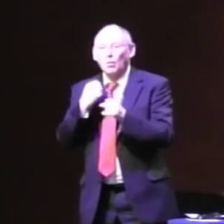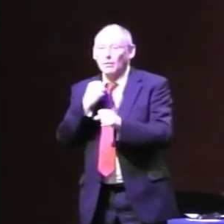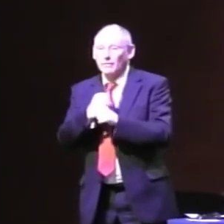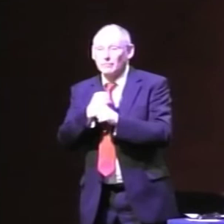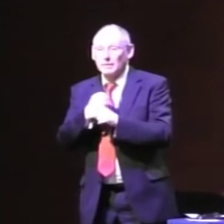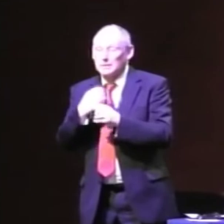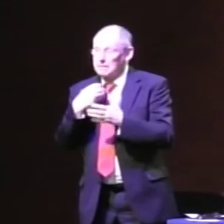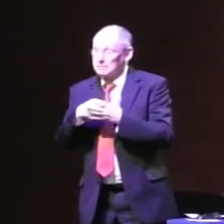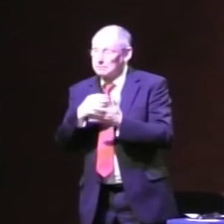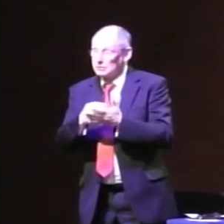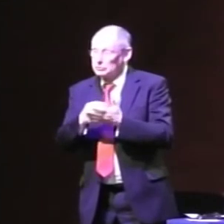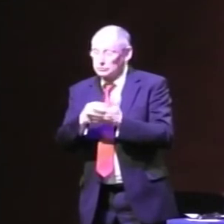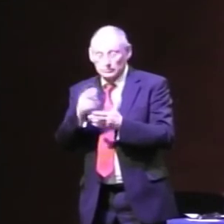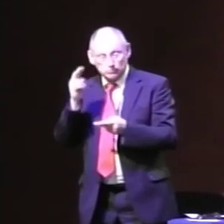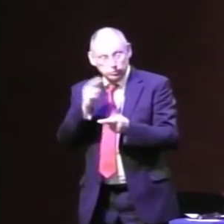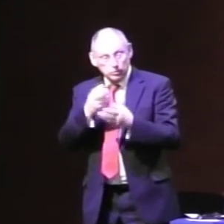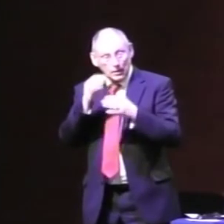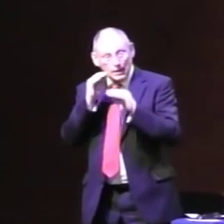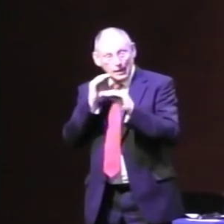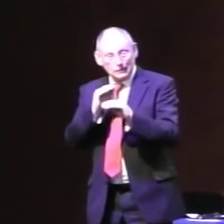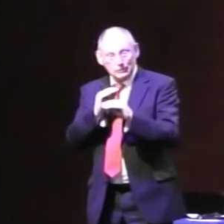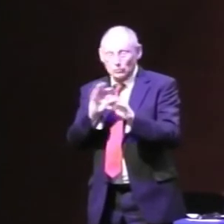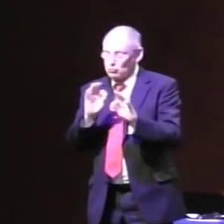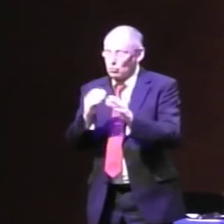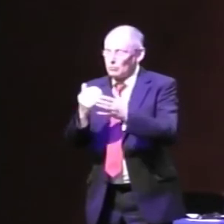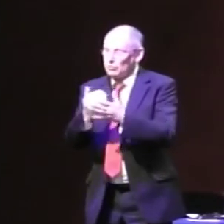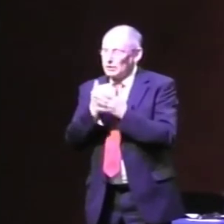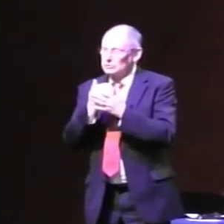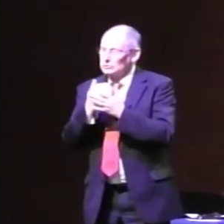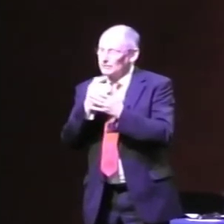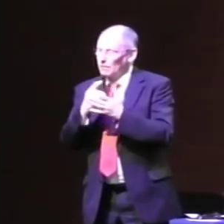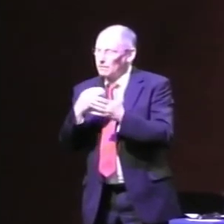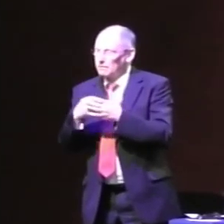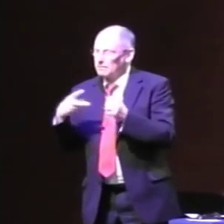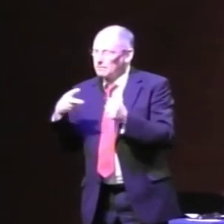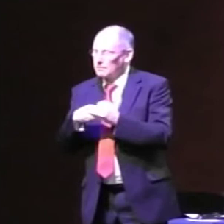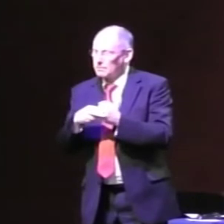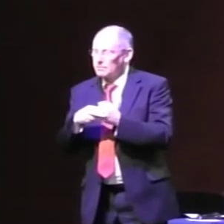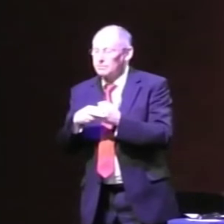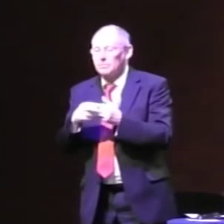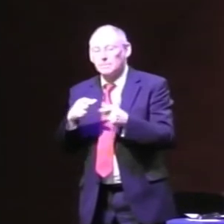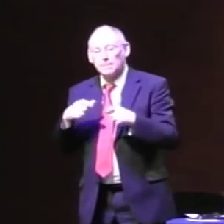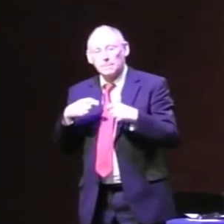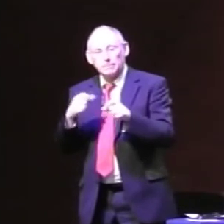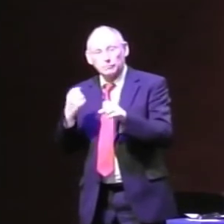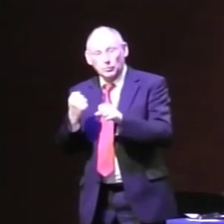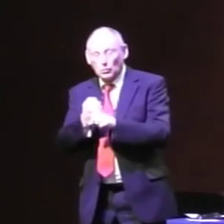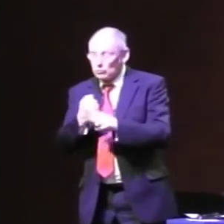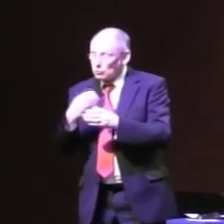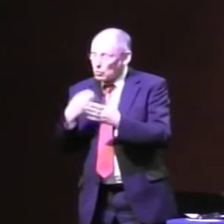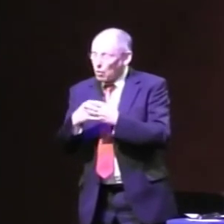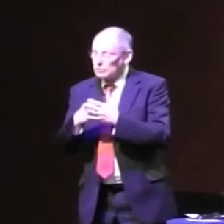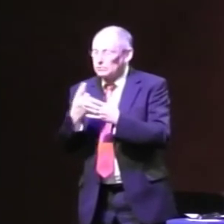being sliced and education has no protection from these cuts. The ongoing costs of schools and